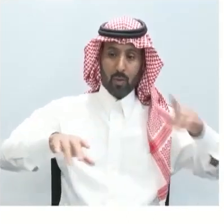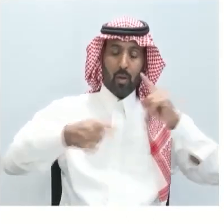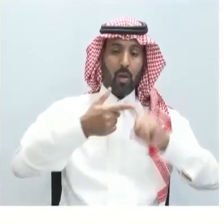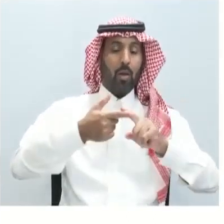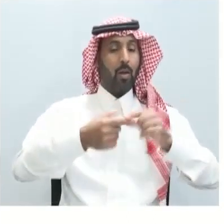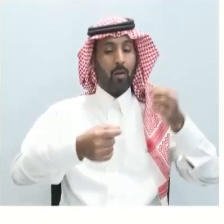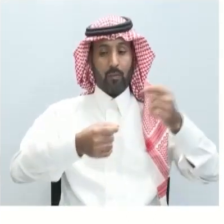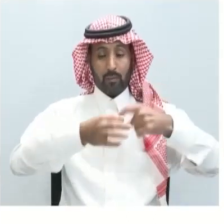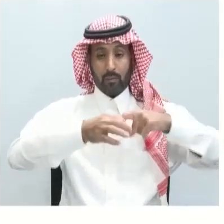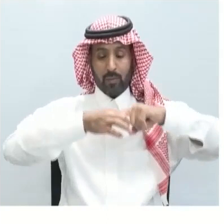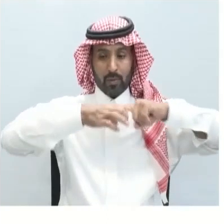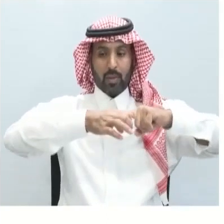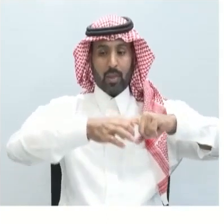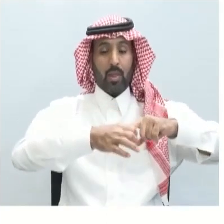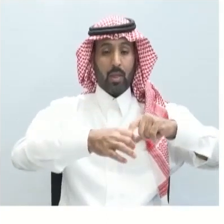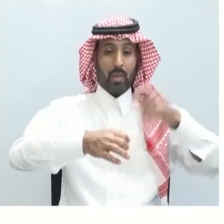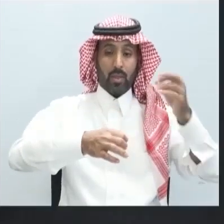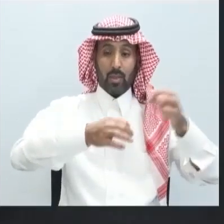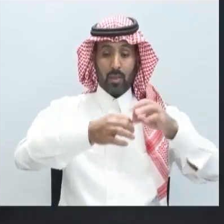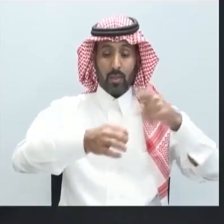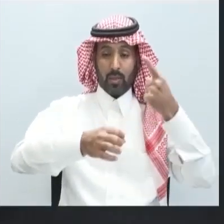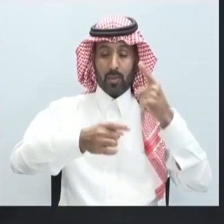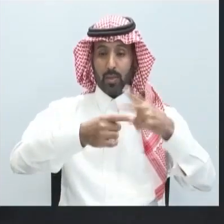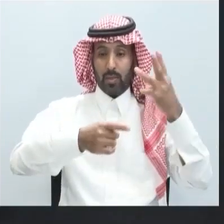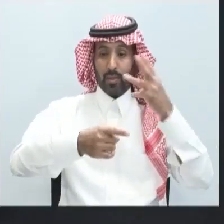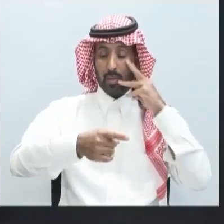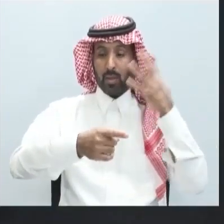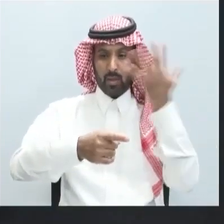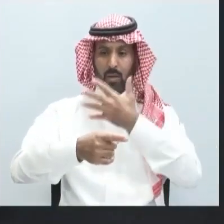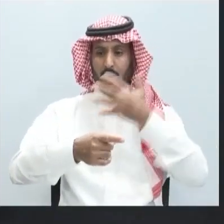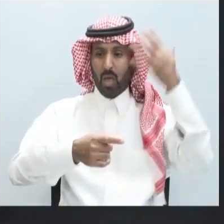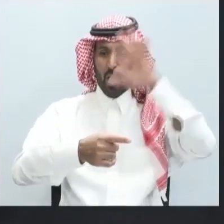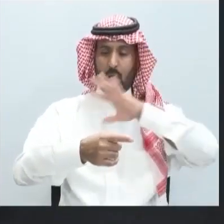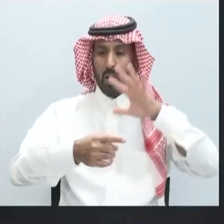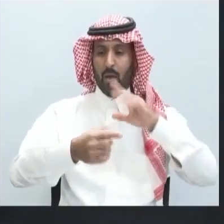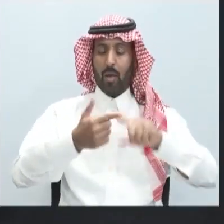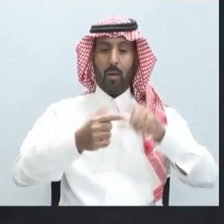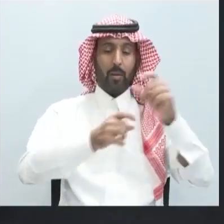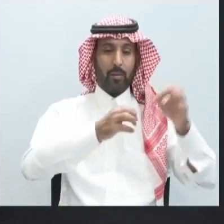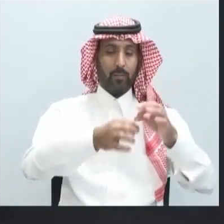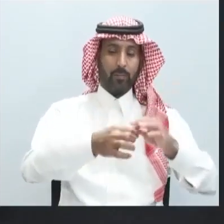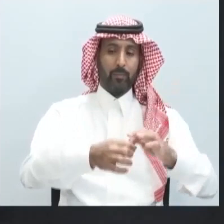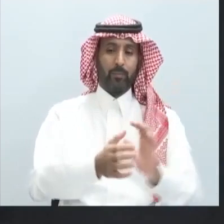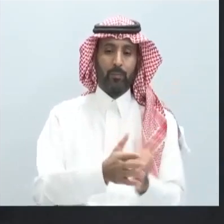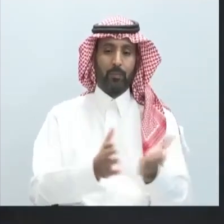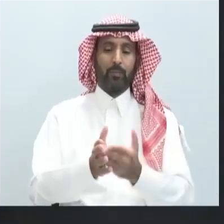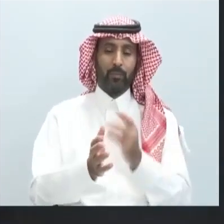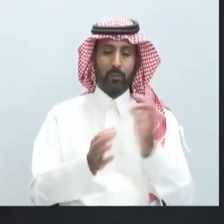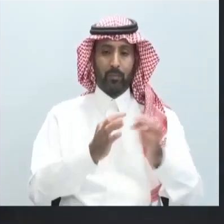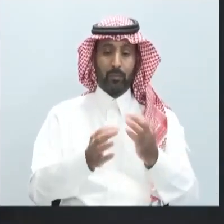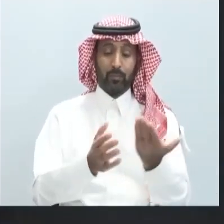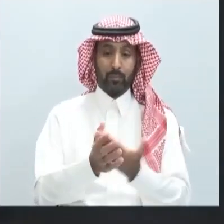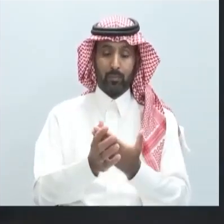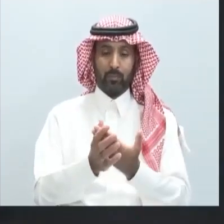its strategic position that it comes in the middle between three continents, Europe, Asia, and Africa. This